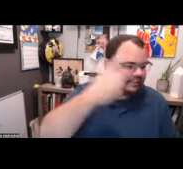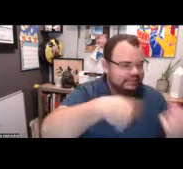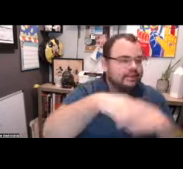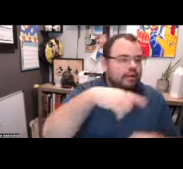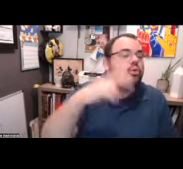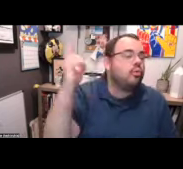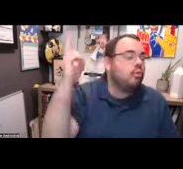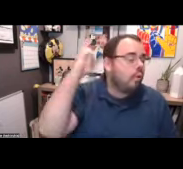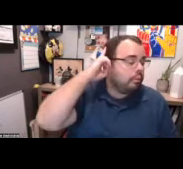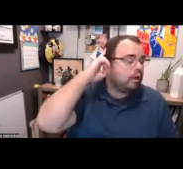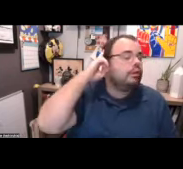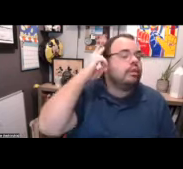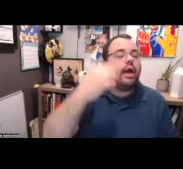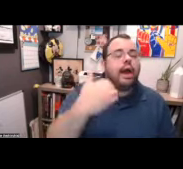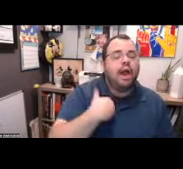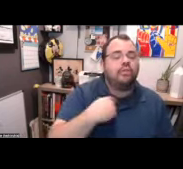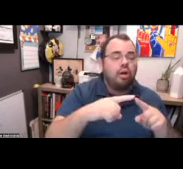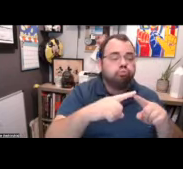implant.